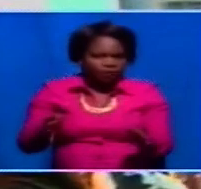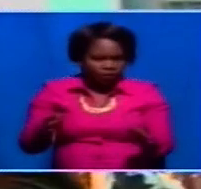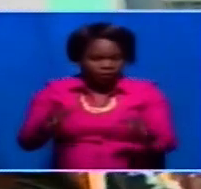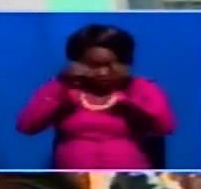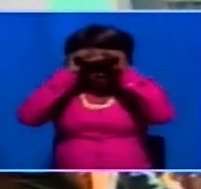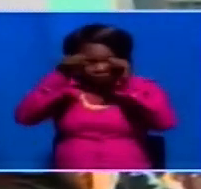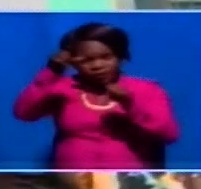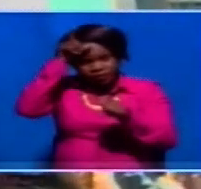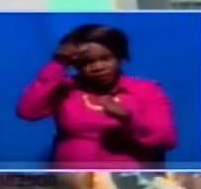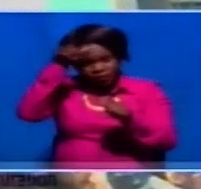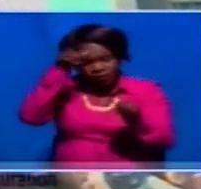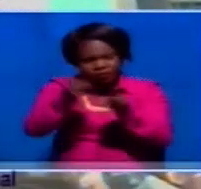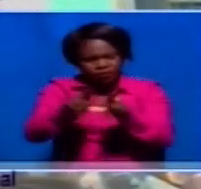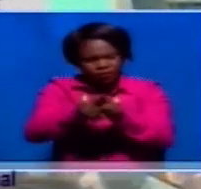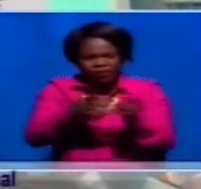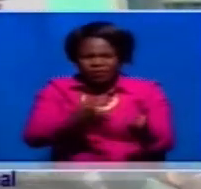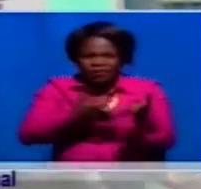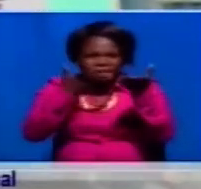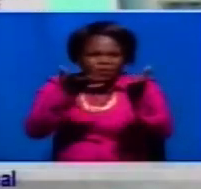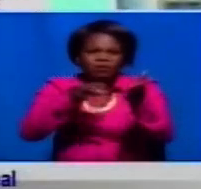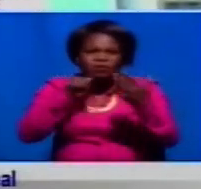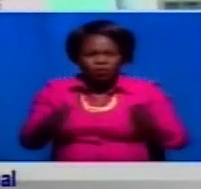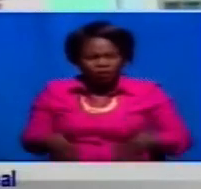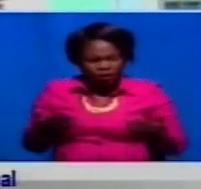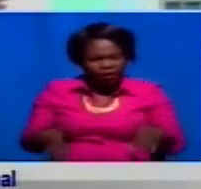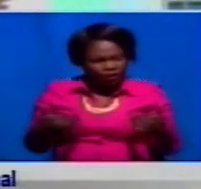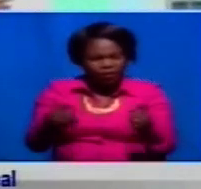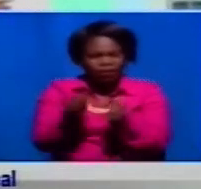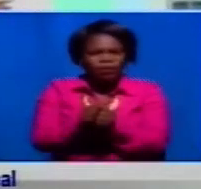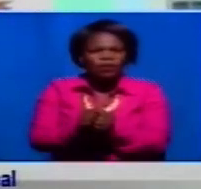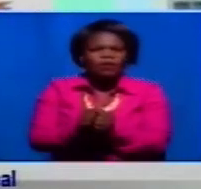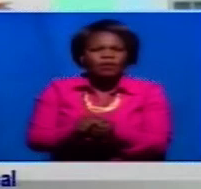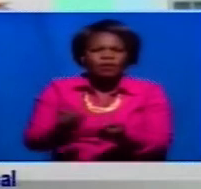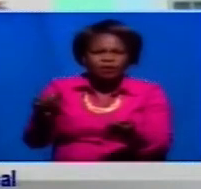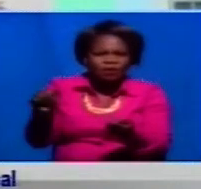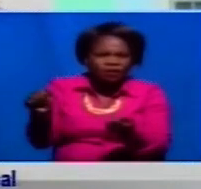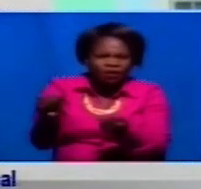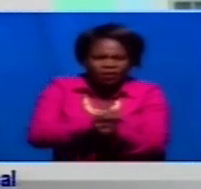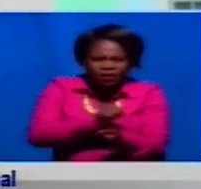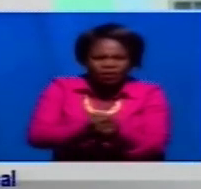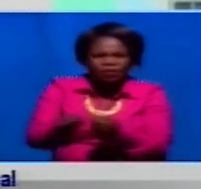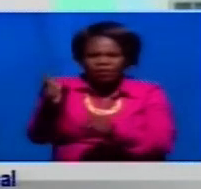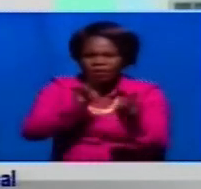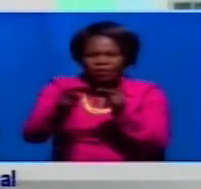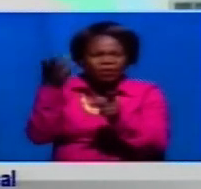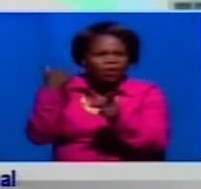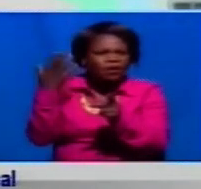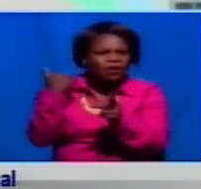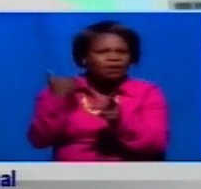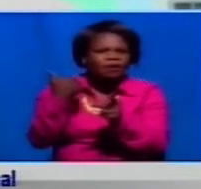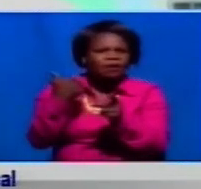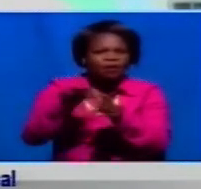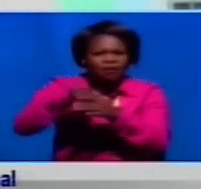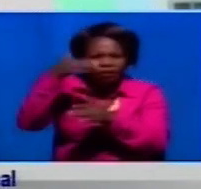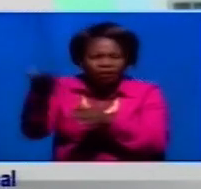President Lungu, however, expressed displeasure at the abuse of the presidential pardon granted to some ex-prisoners. I'm